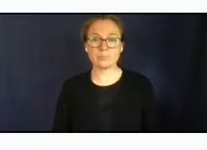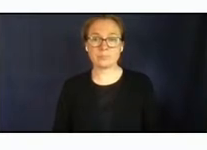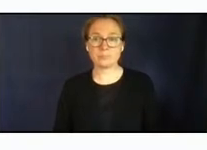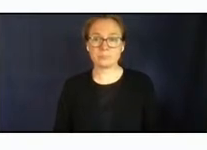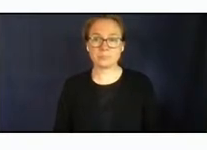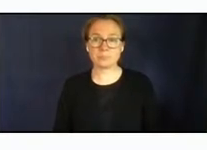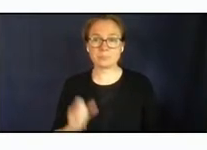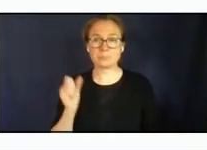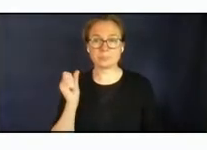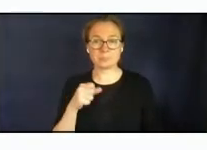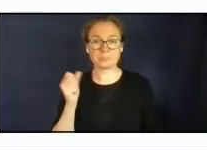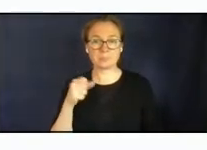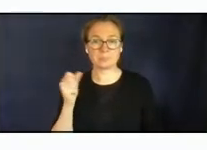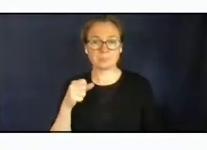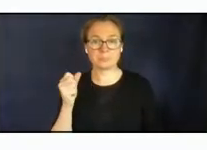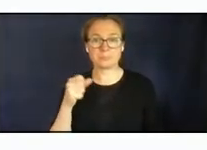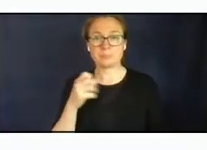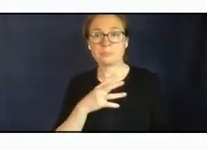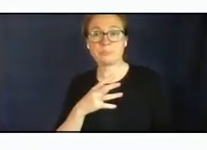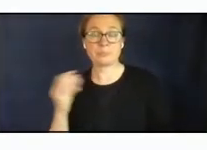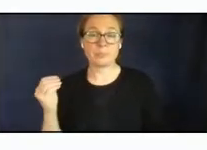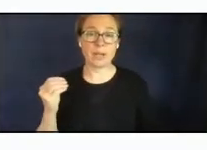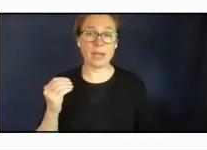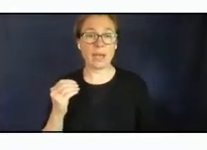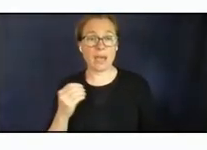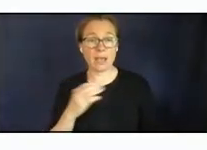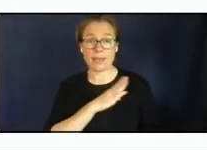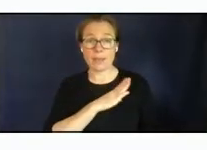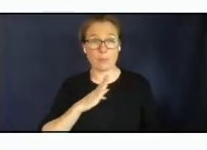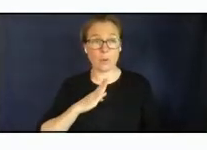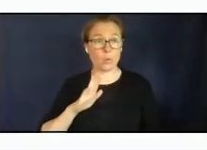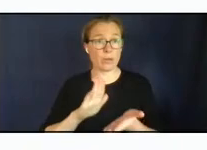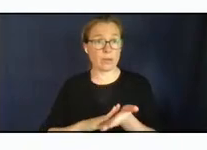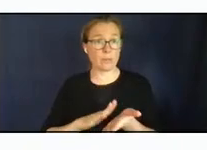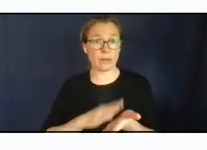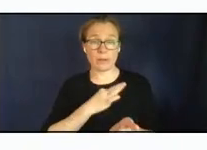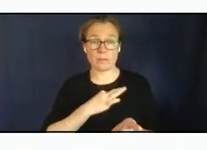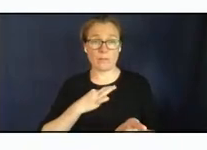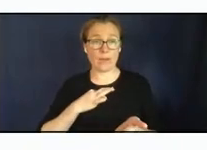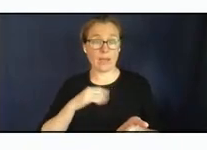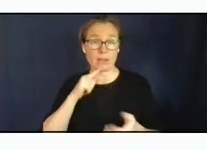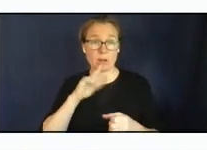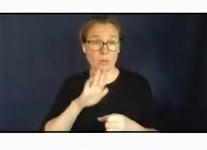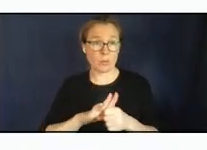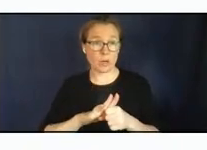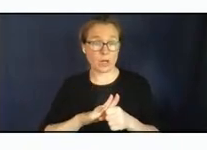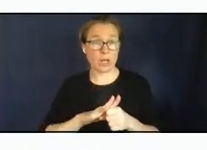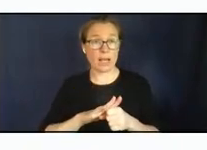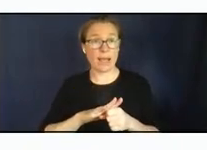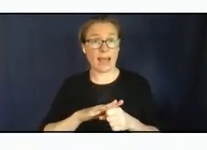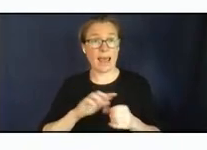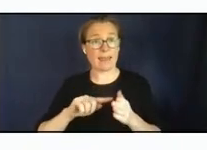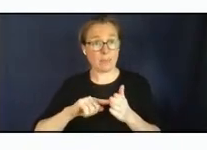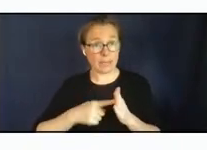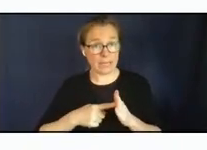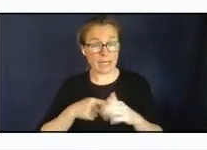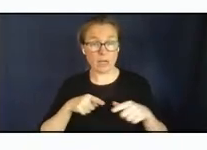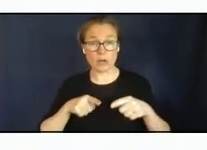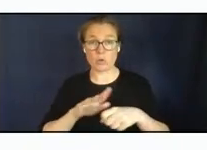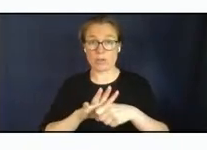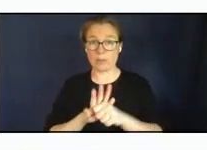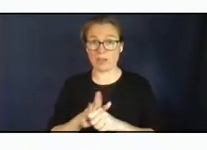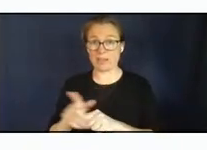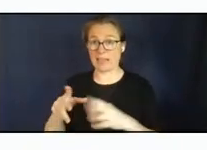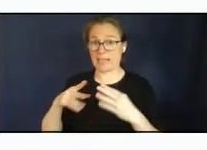as a board, commended the faculty for their commitment during the beginning of the pandemic to take cuts. And I think we've also